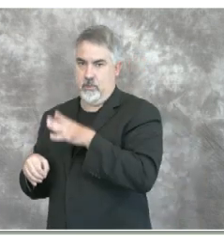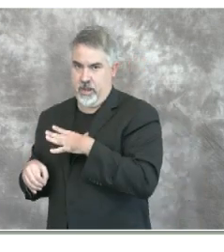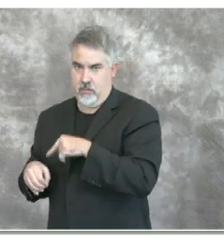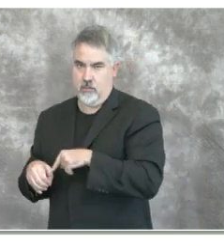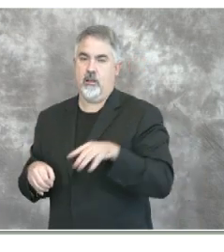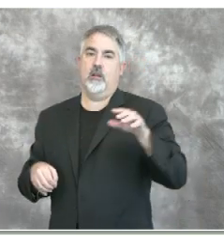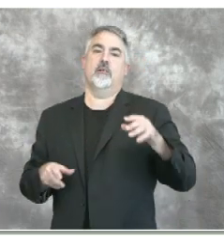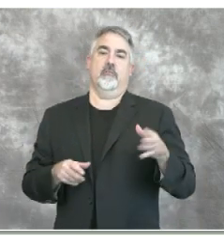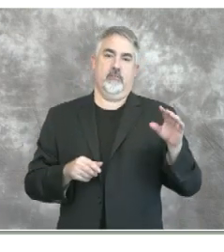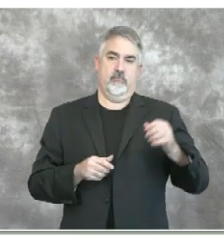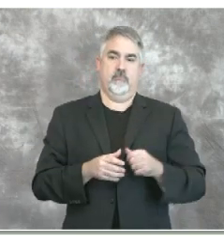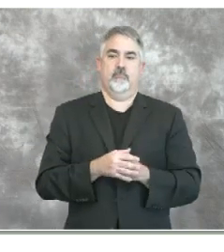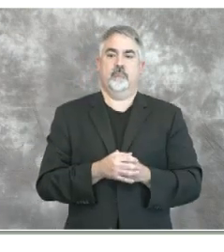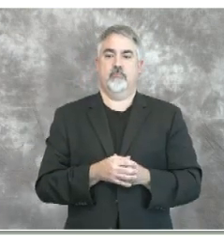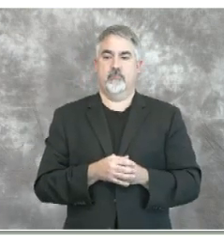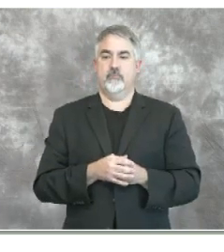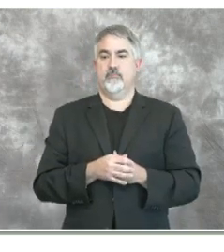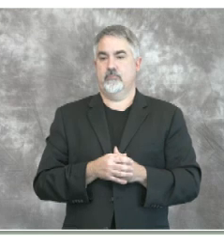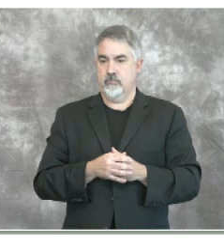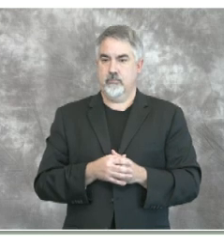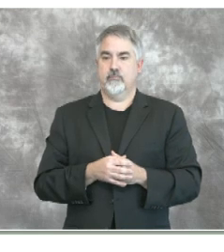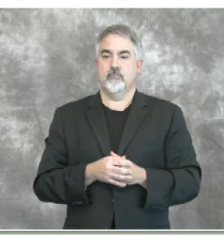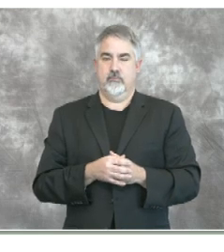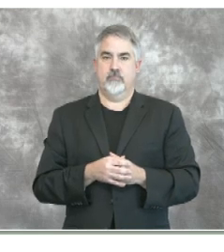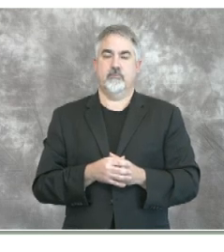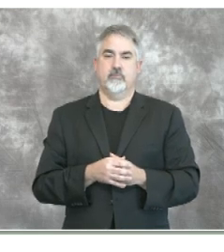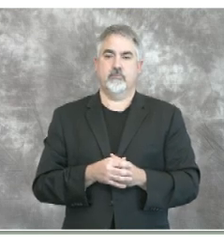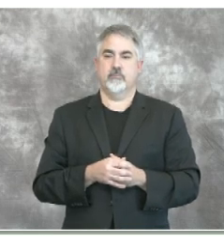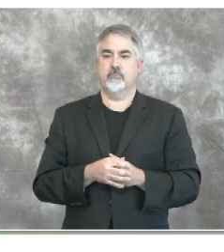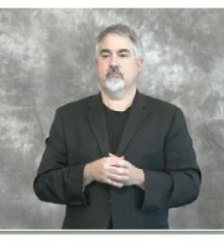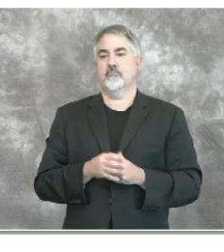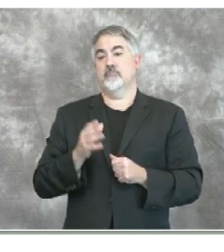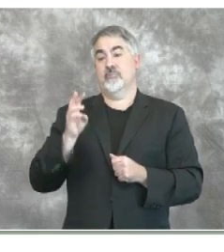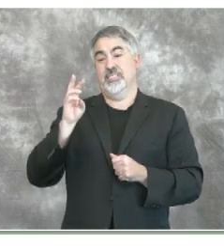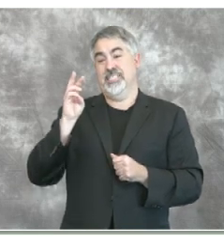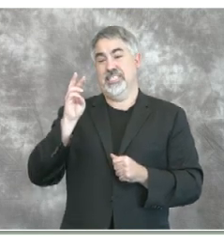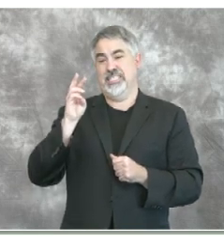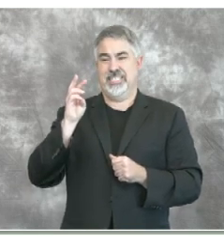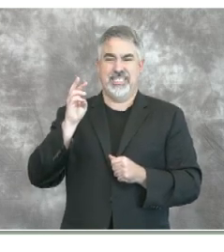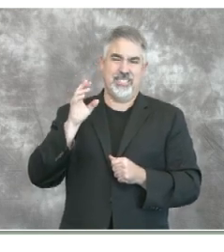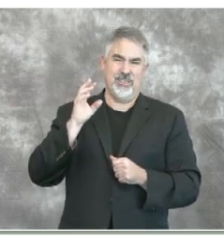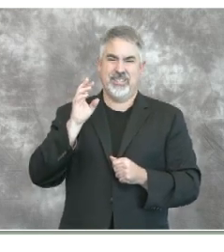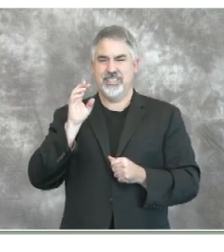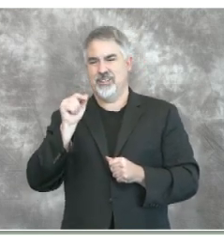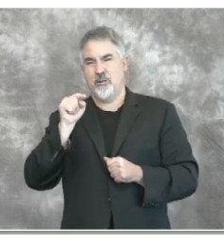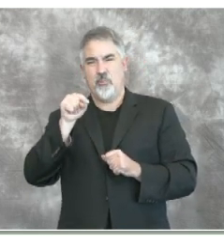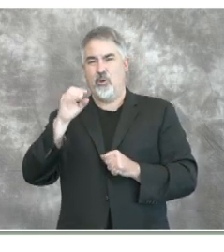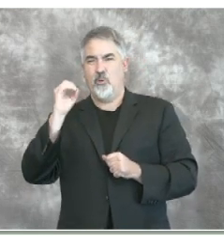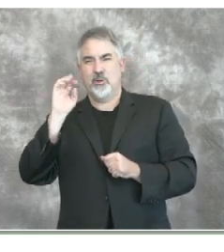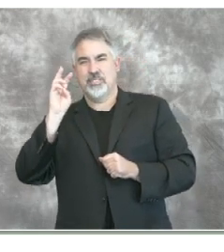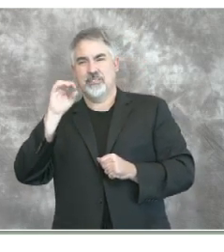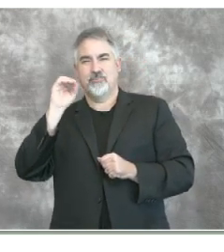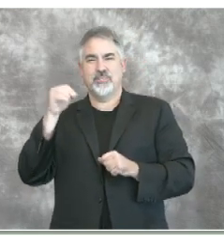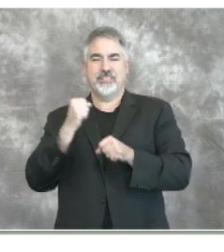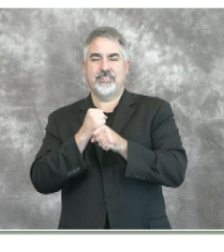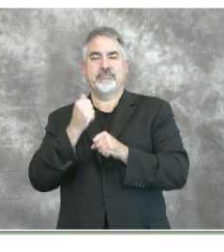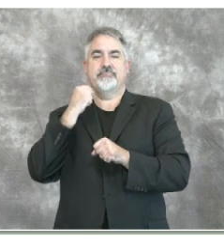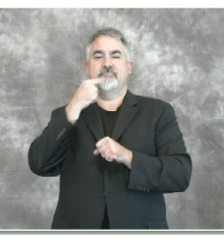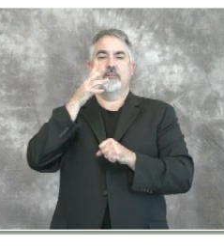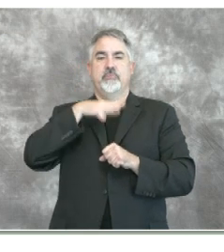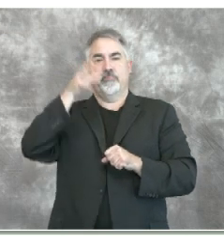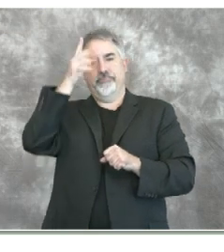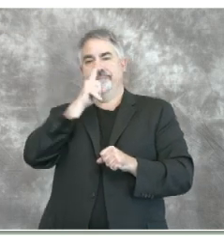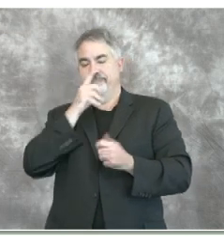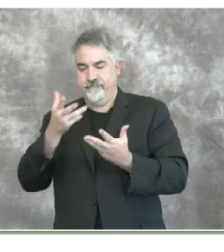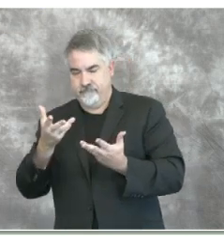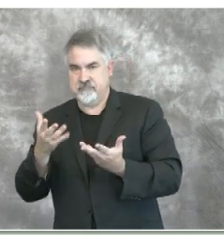are male, and 6, or approximately 0.4%, have no gender identified at this